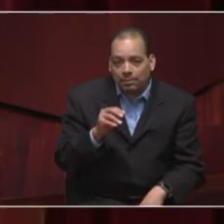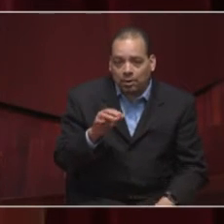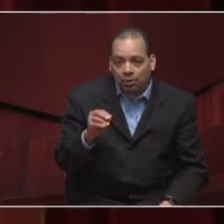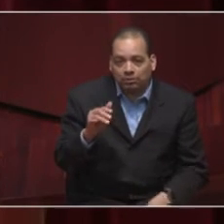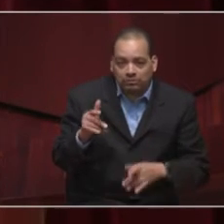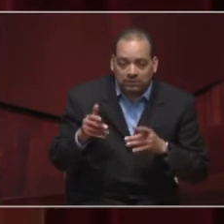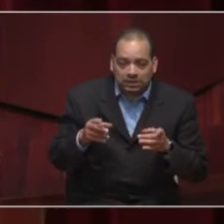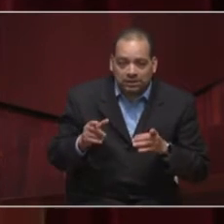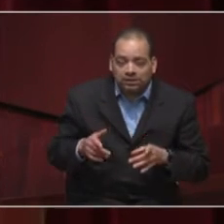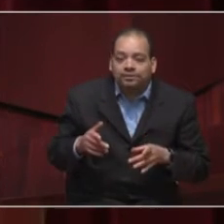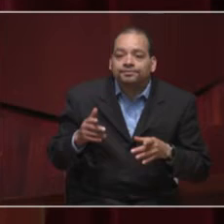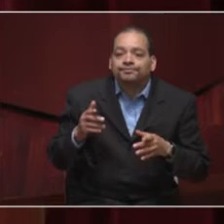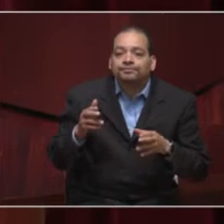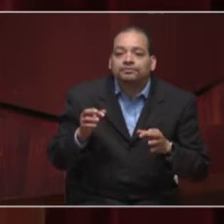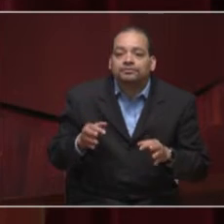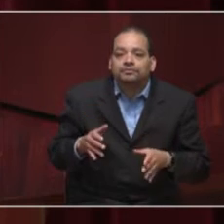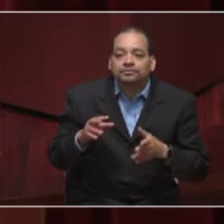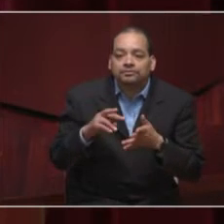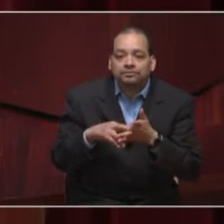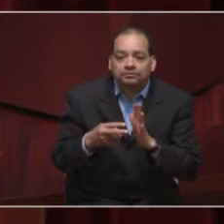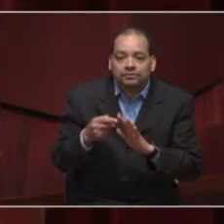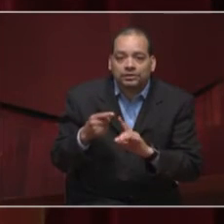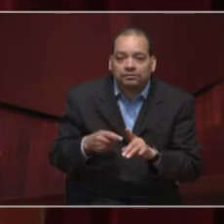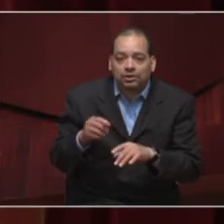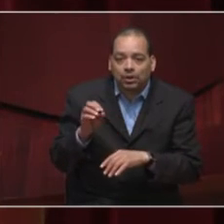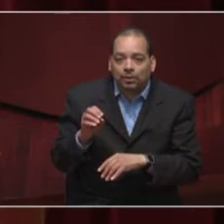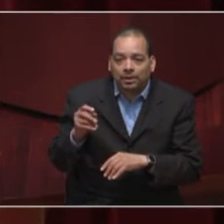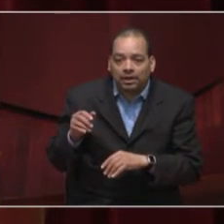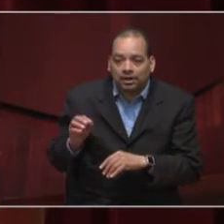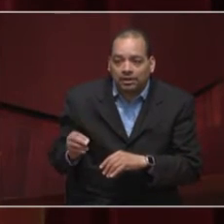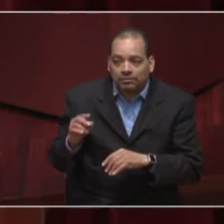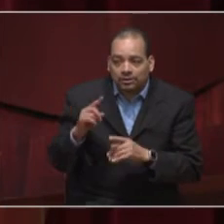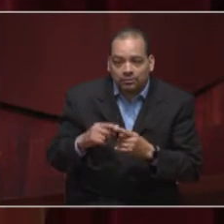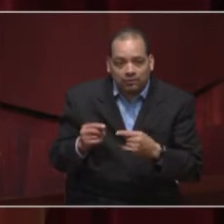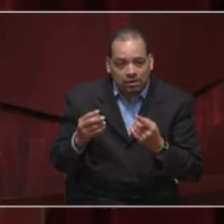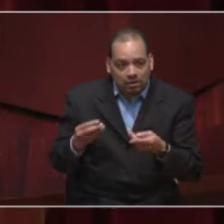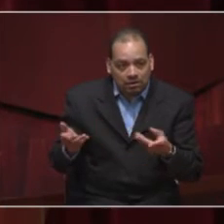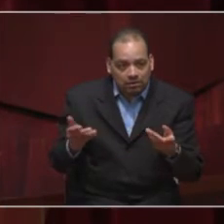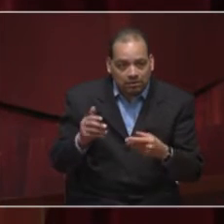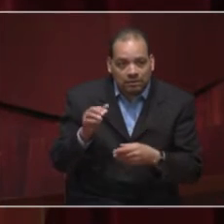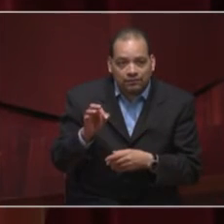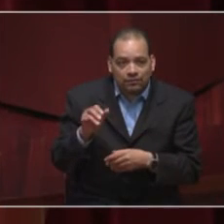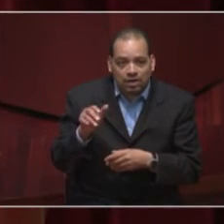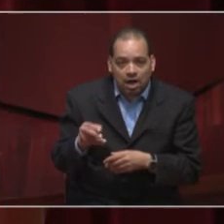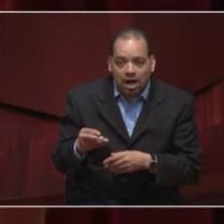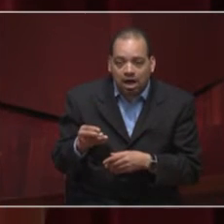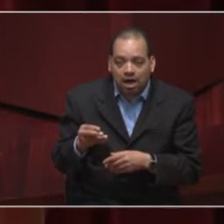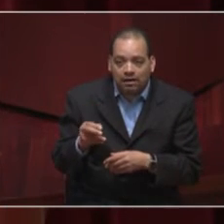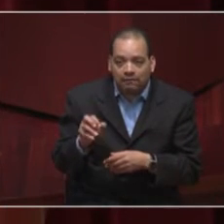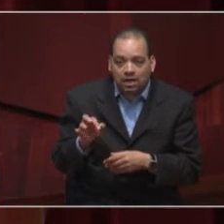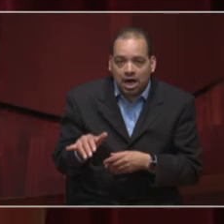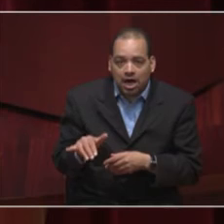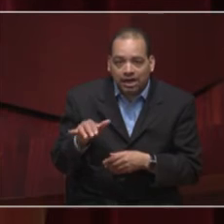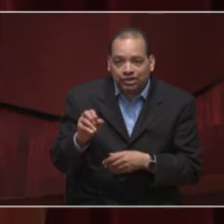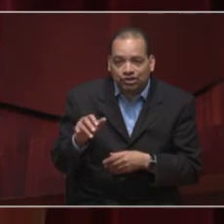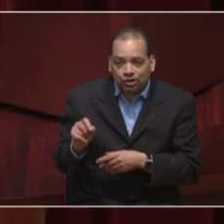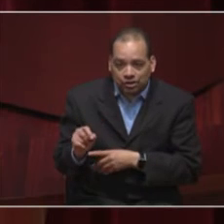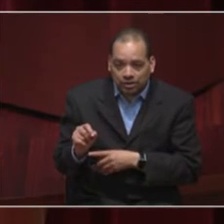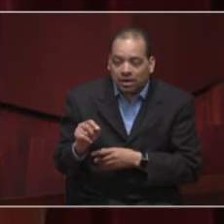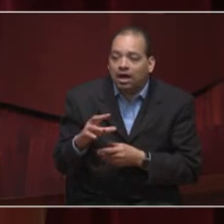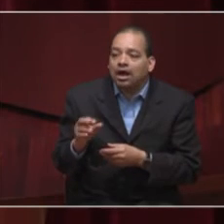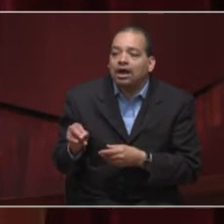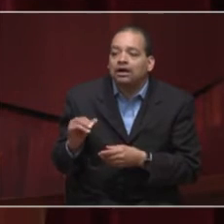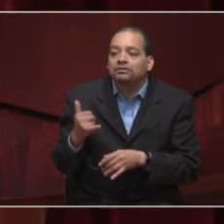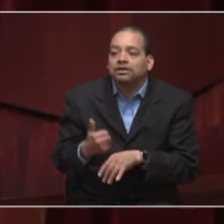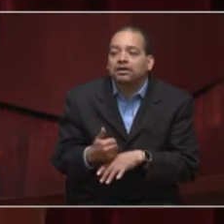from OPM, and then they go in, they provide the actual fly sheet itself, and then some attachments at the back kind of giving the references of how they established